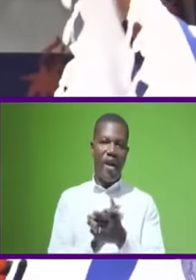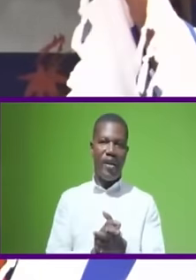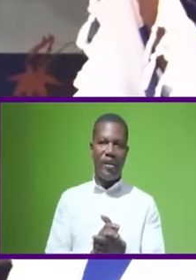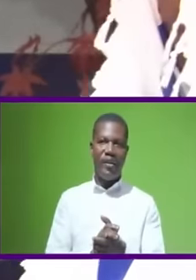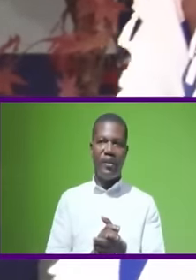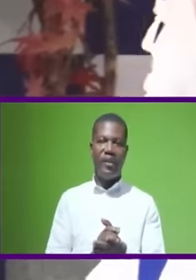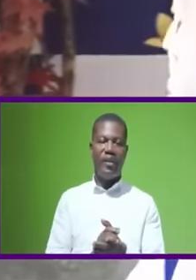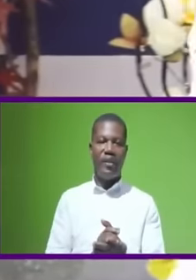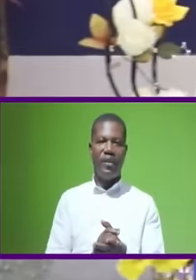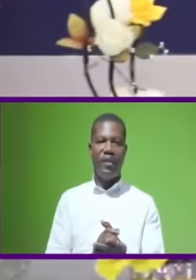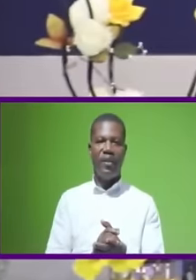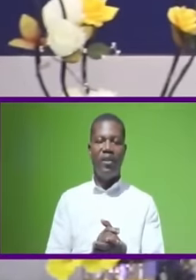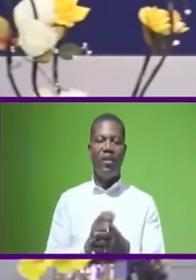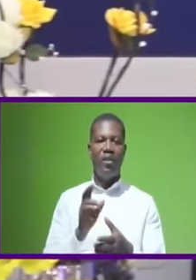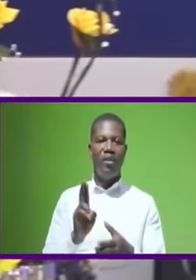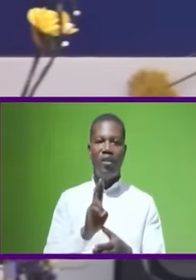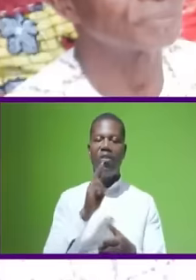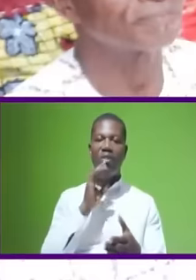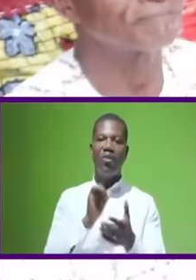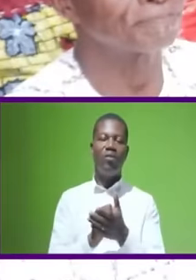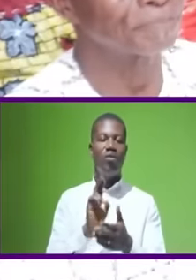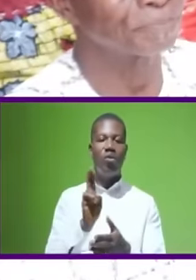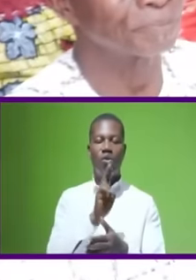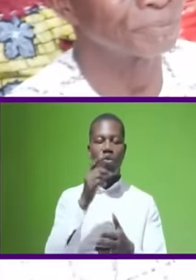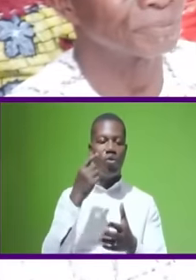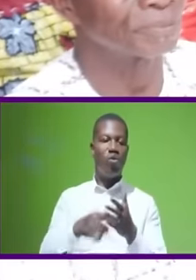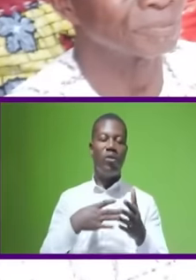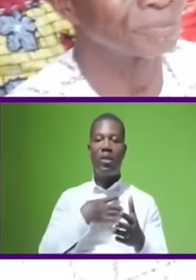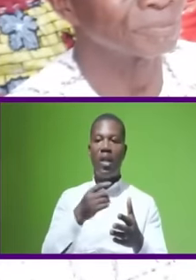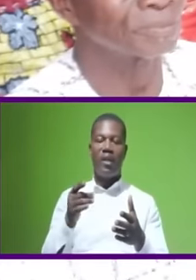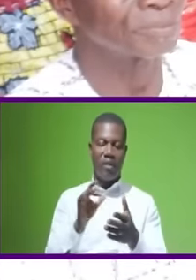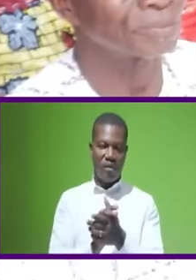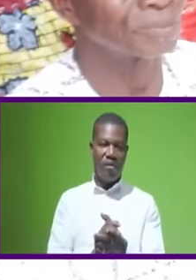Some people derive wine from it